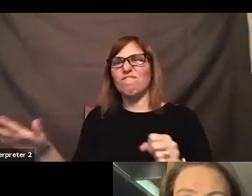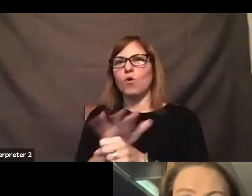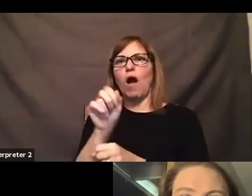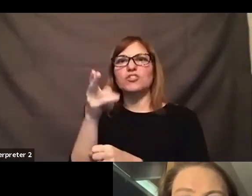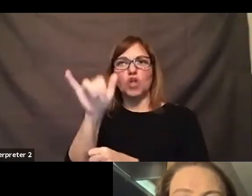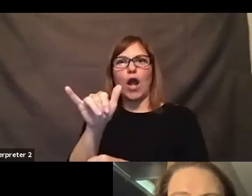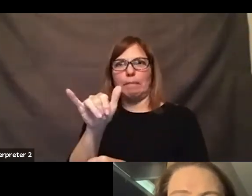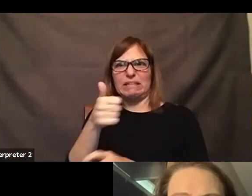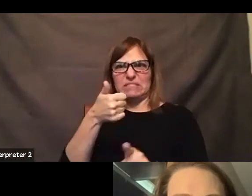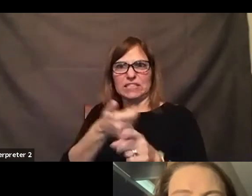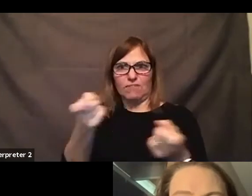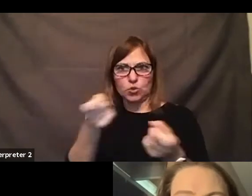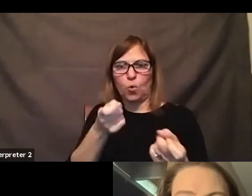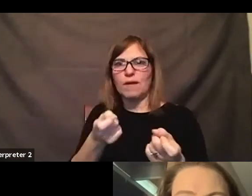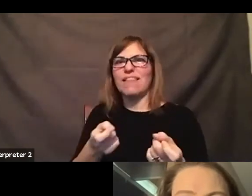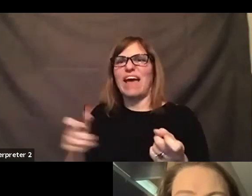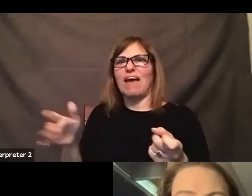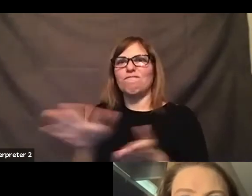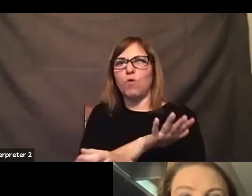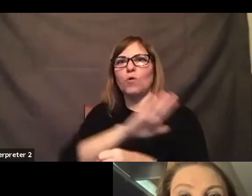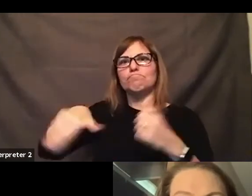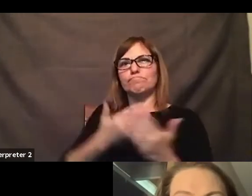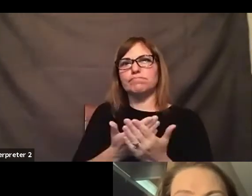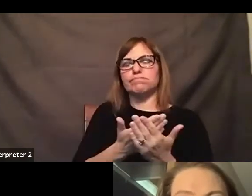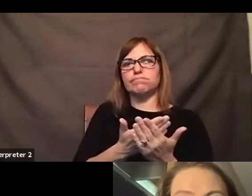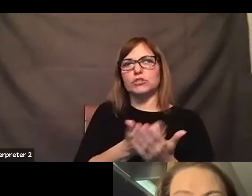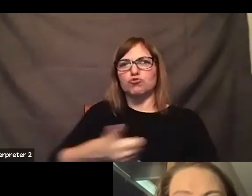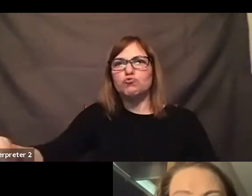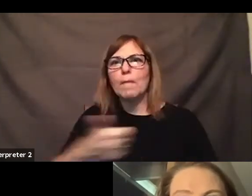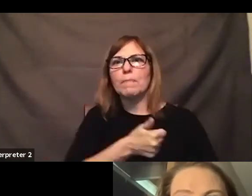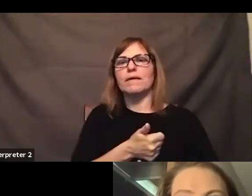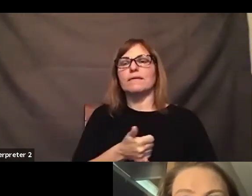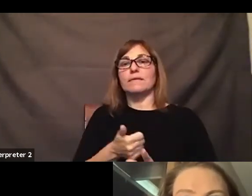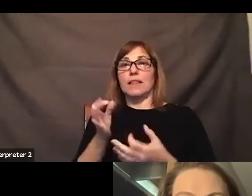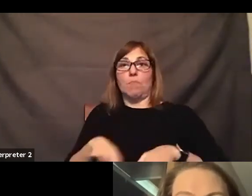right? So like Aaron said, really the key is you've got to get from